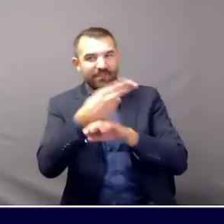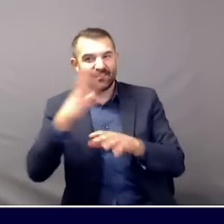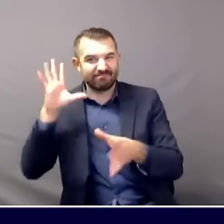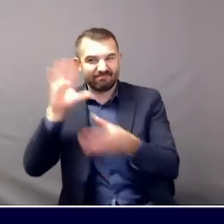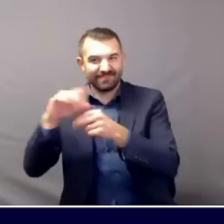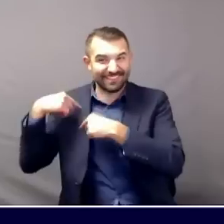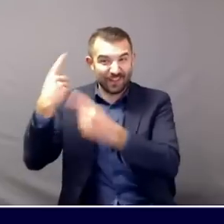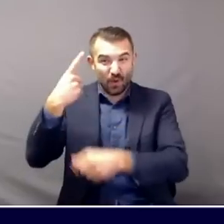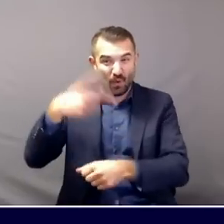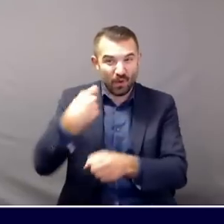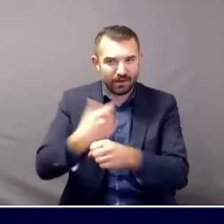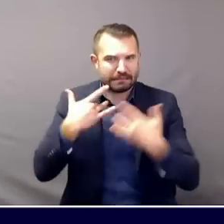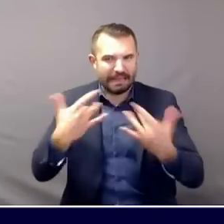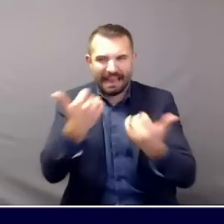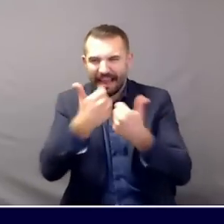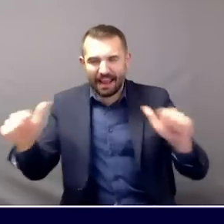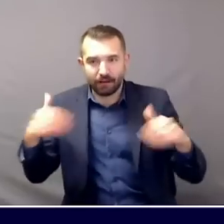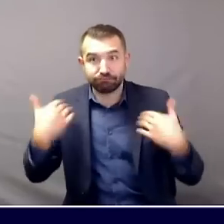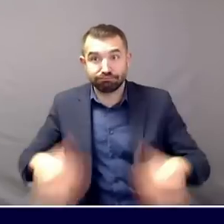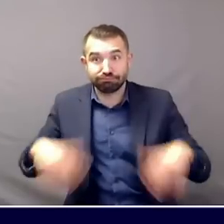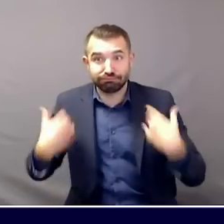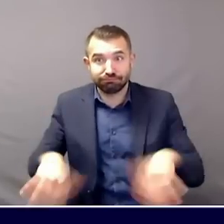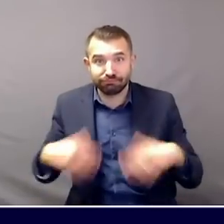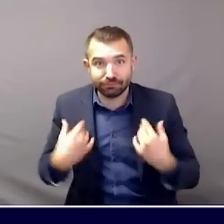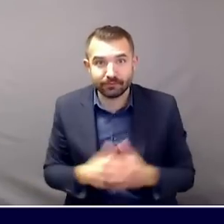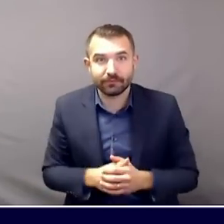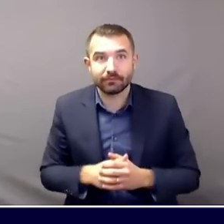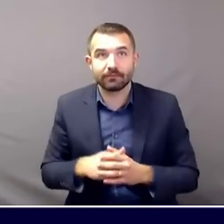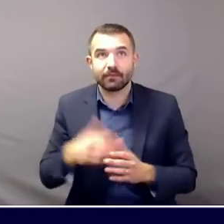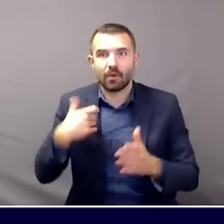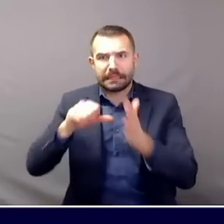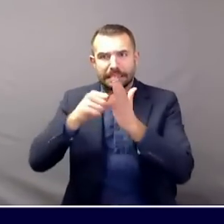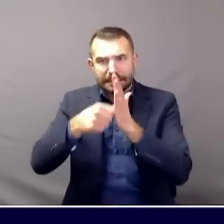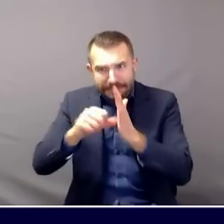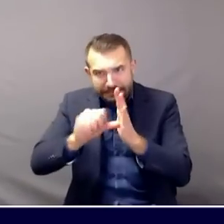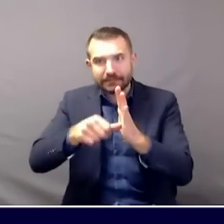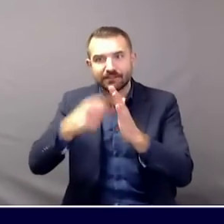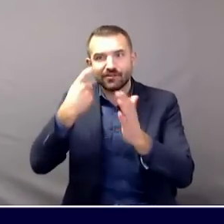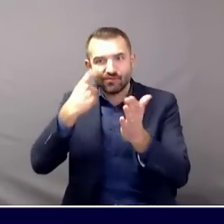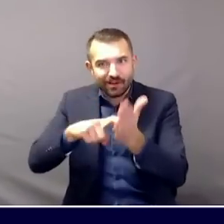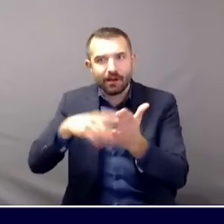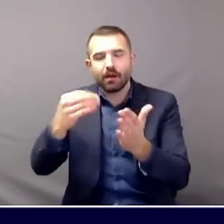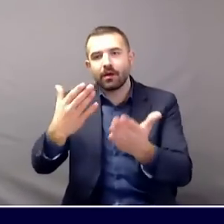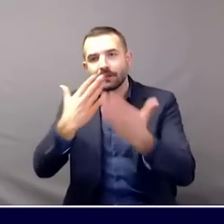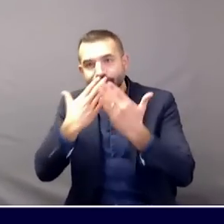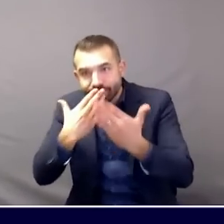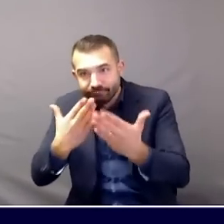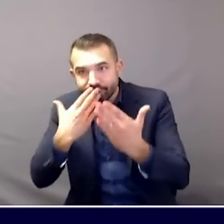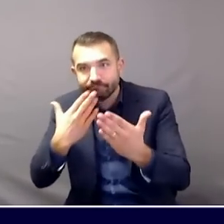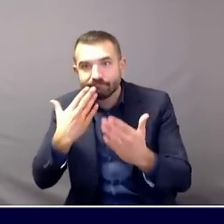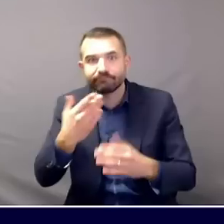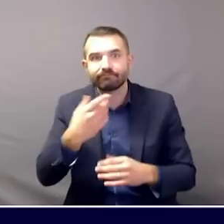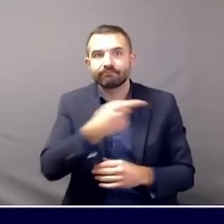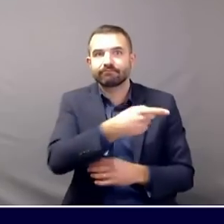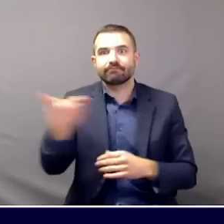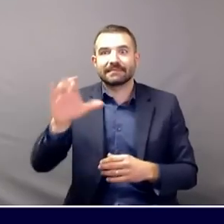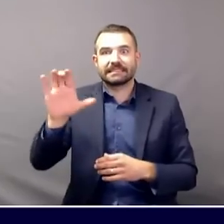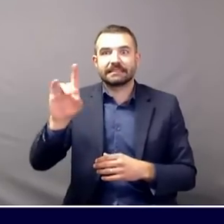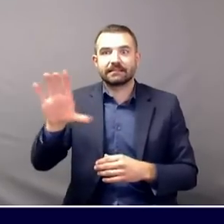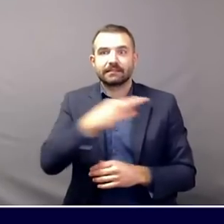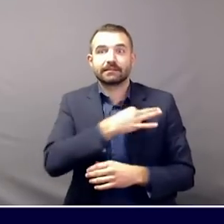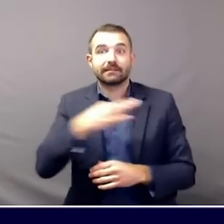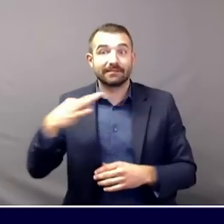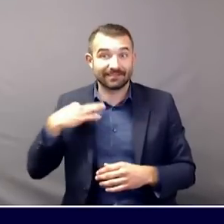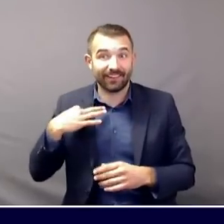to take a second both to note that, but also to take a second to thank the folks who work at the Maine CDC laboratory here in